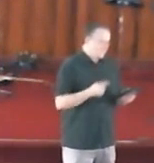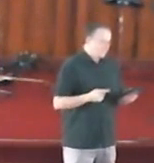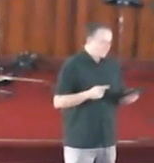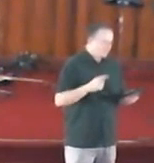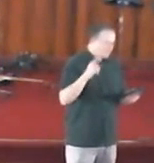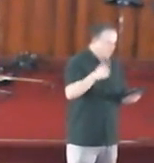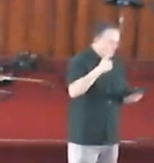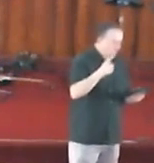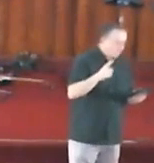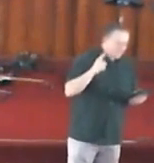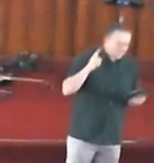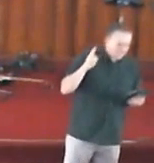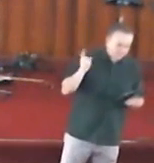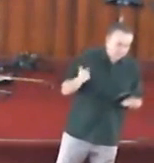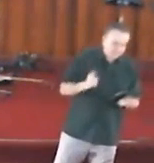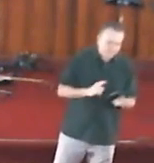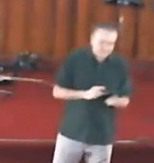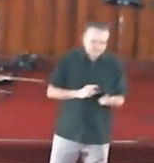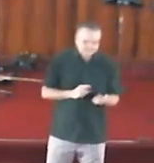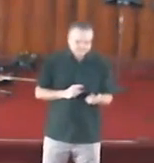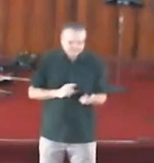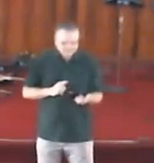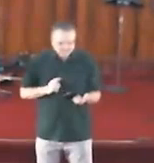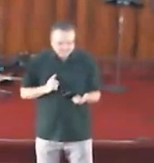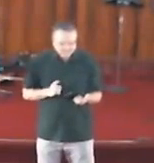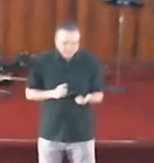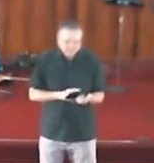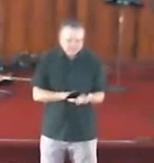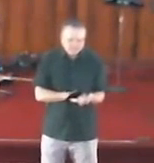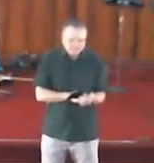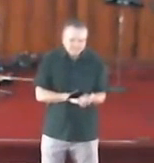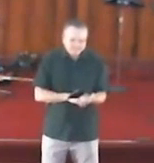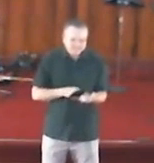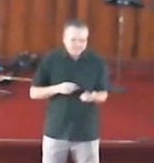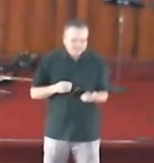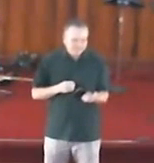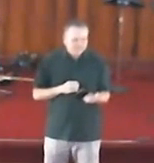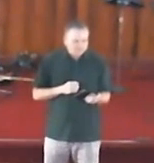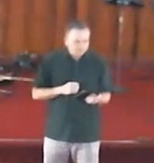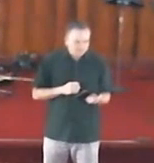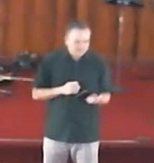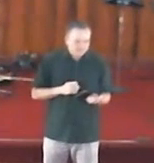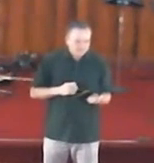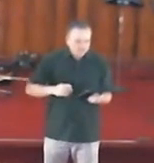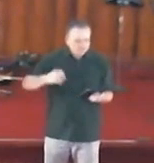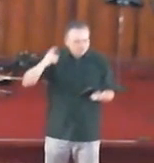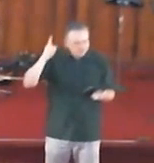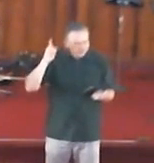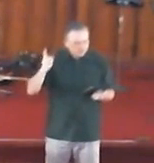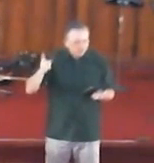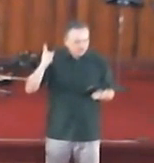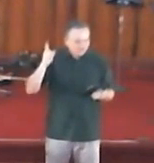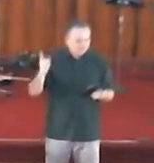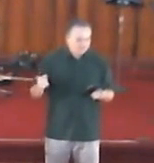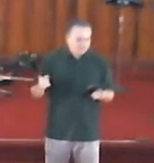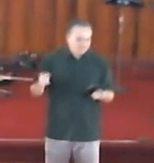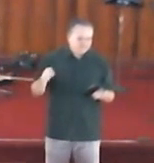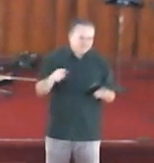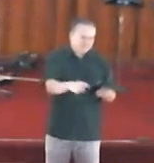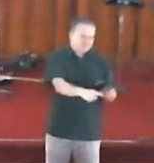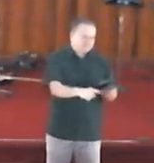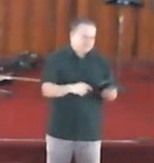dará, busquen y encontrarán, llamen y se les abrirá la puerta, porque todo el que